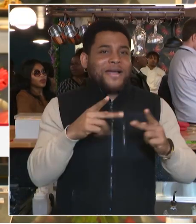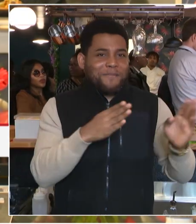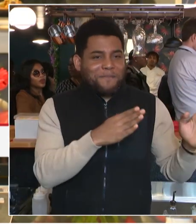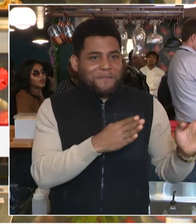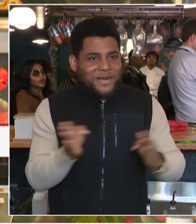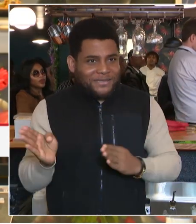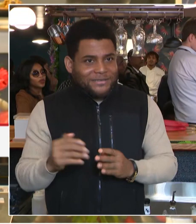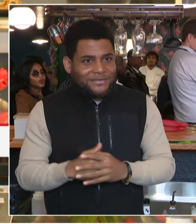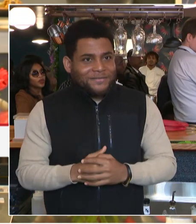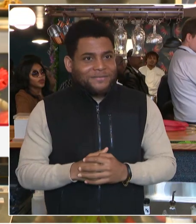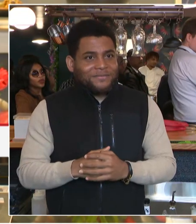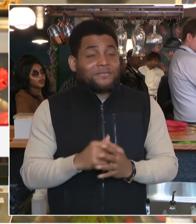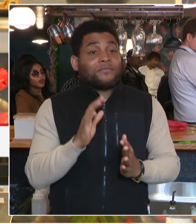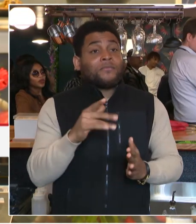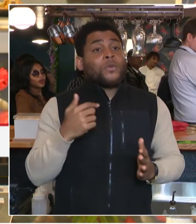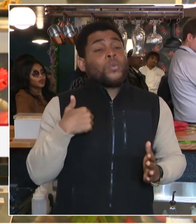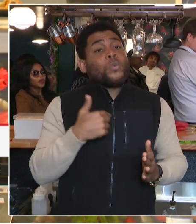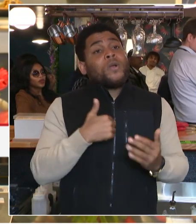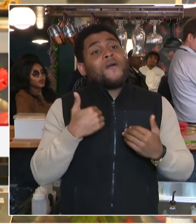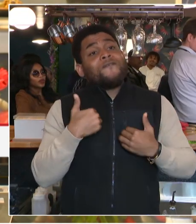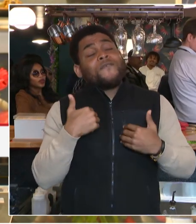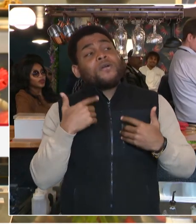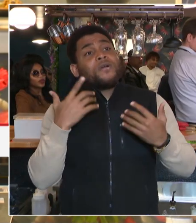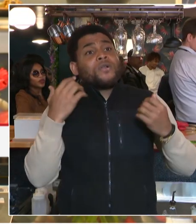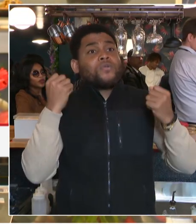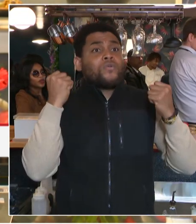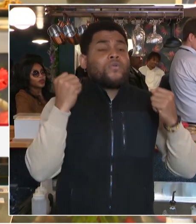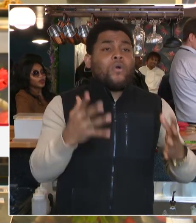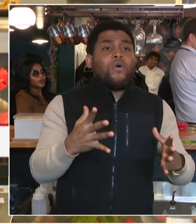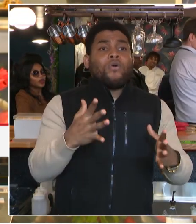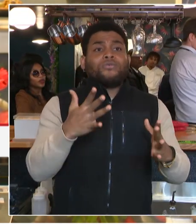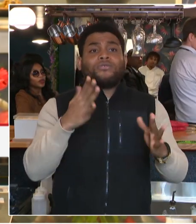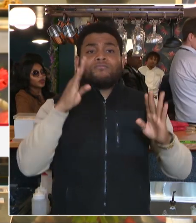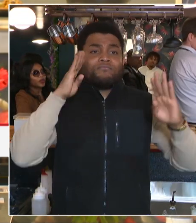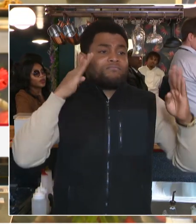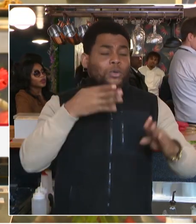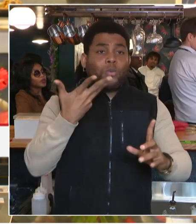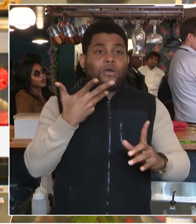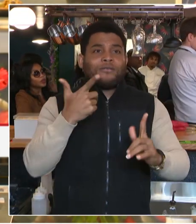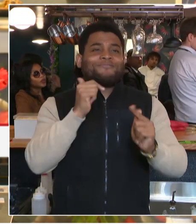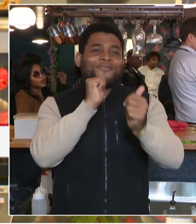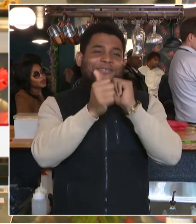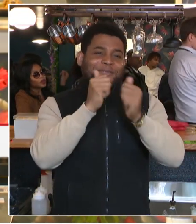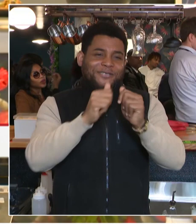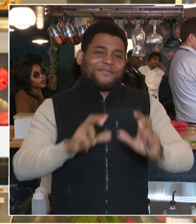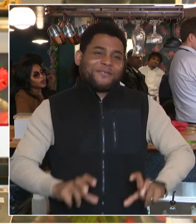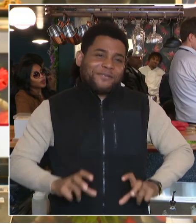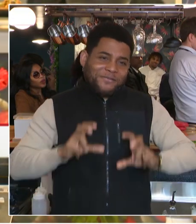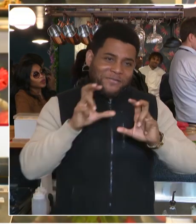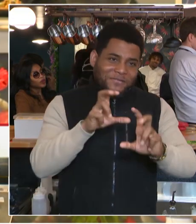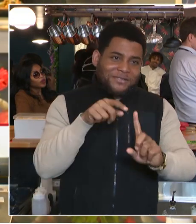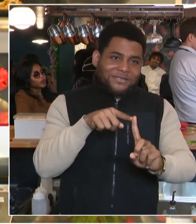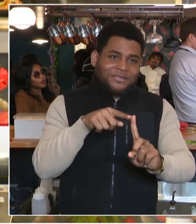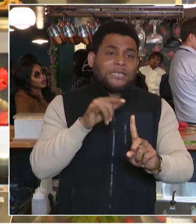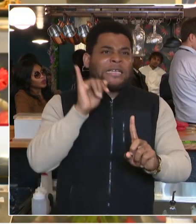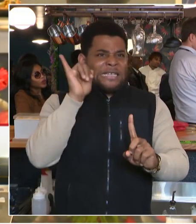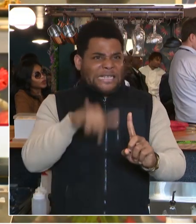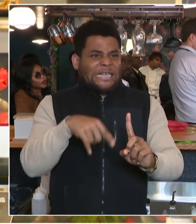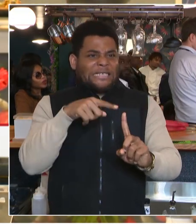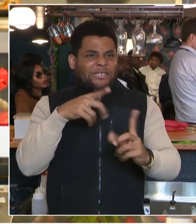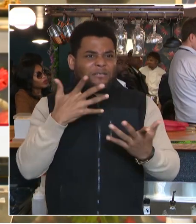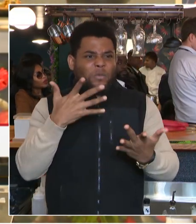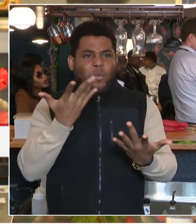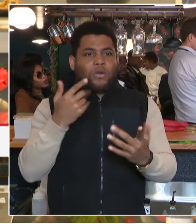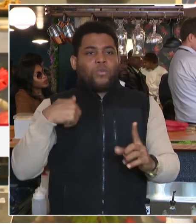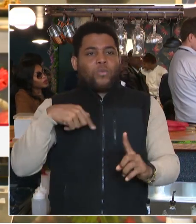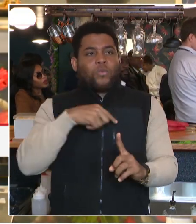have a tremendous interest in sports investment. And so that's what we're doing. So when we go on these trips, it